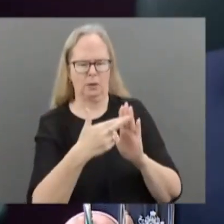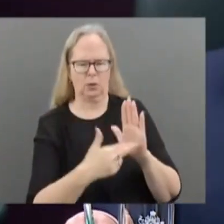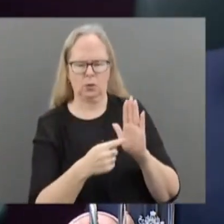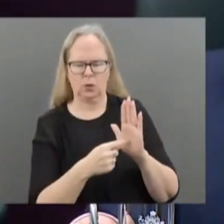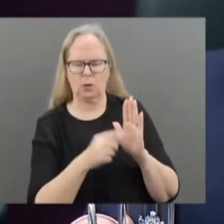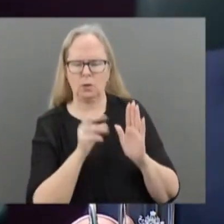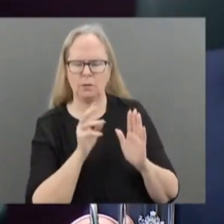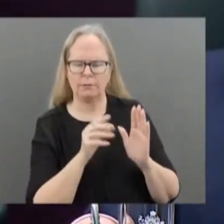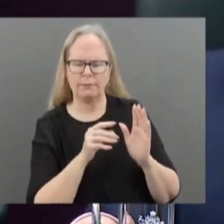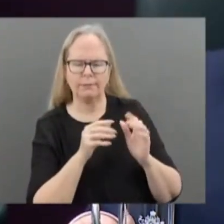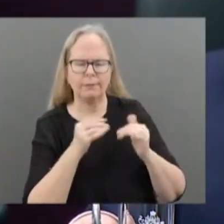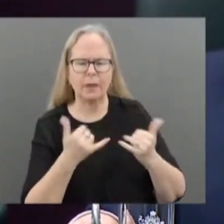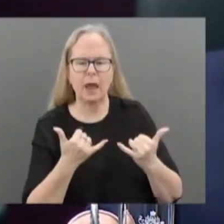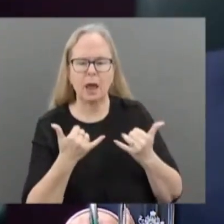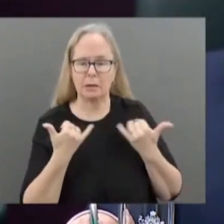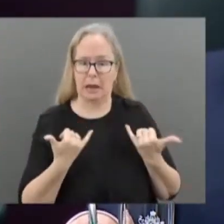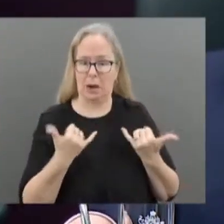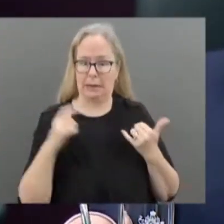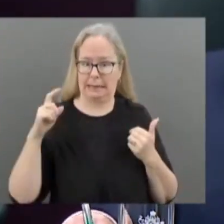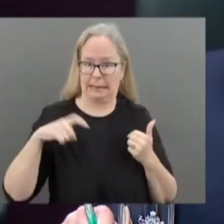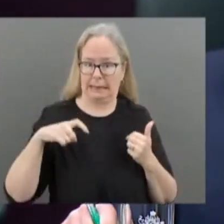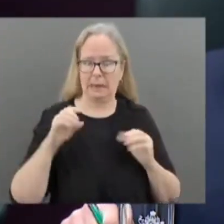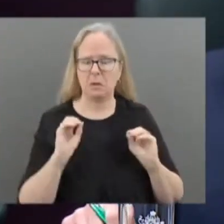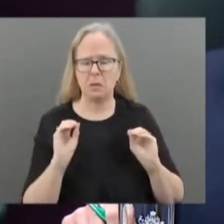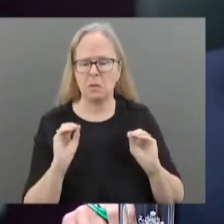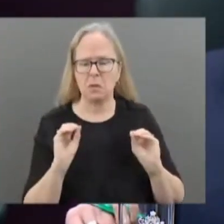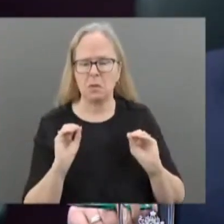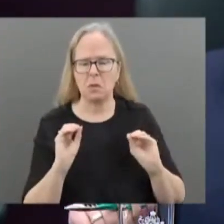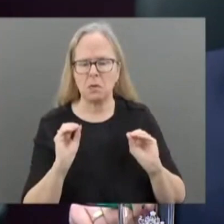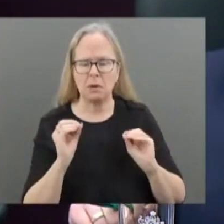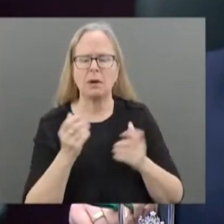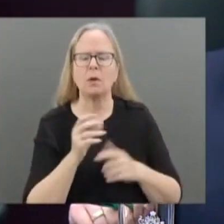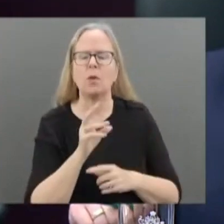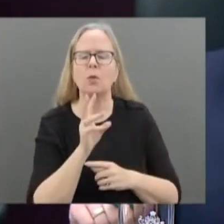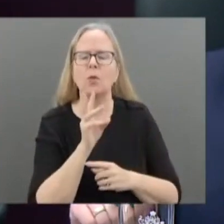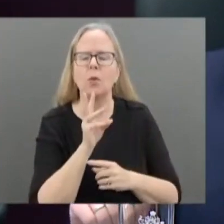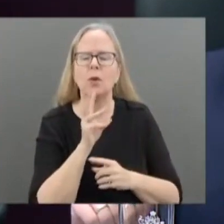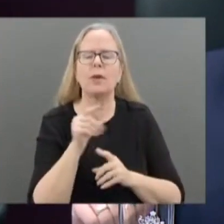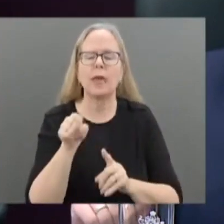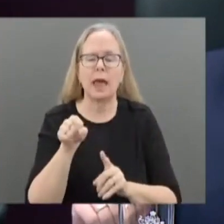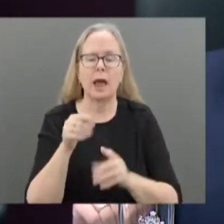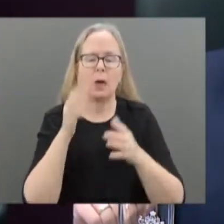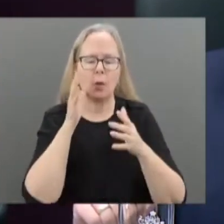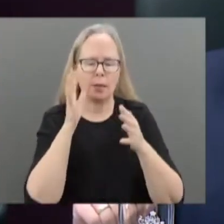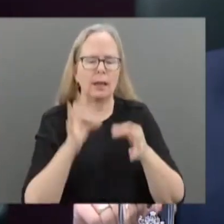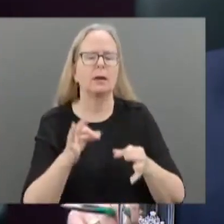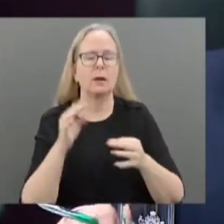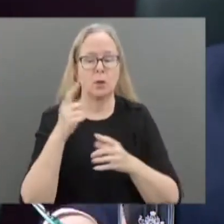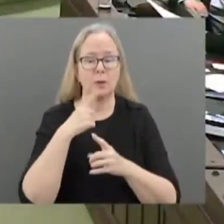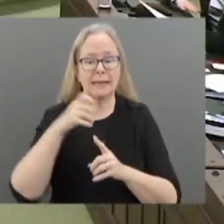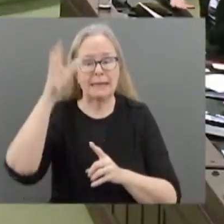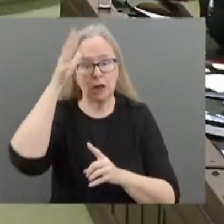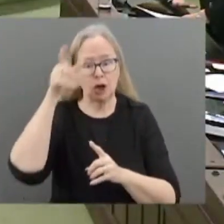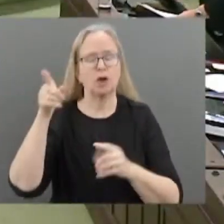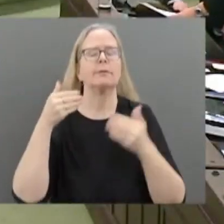water users in the Oldman did decide to move ahead and implement those agreements last week. Honourable Member